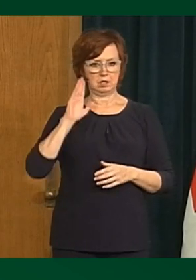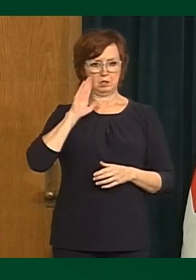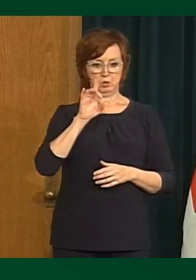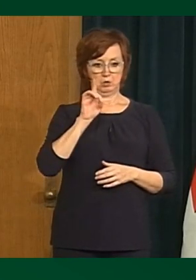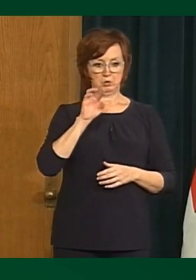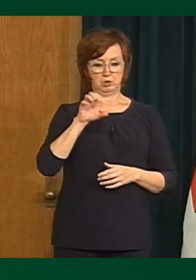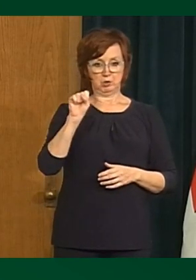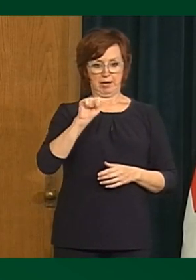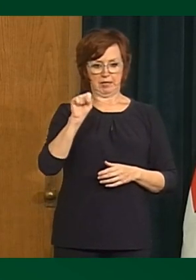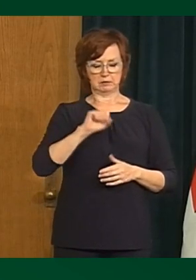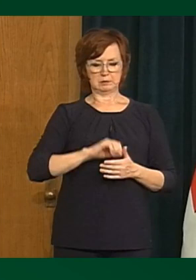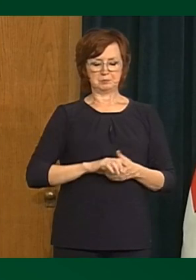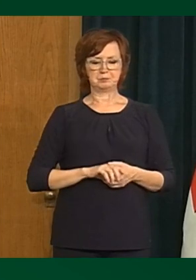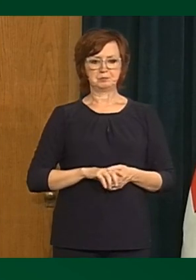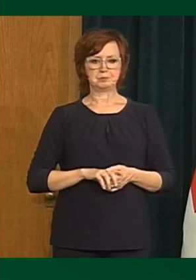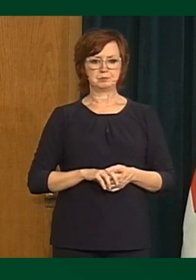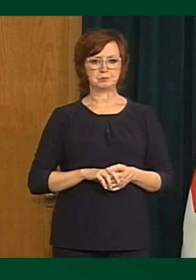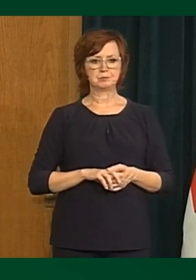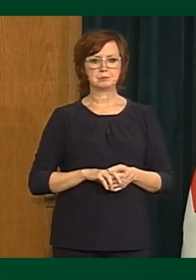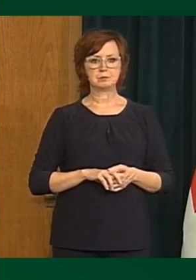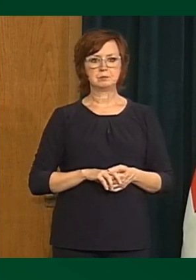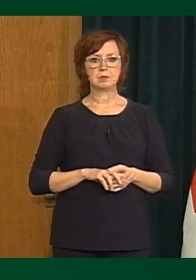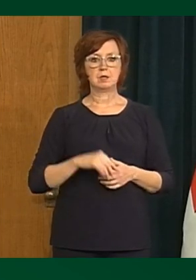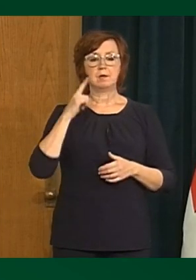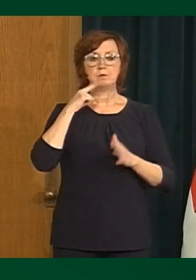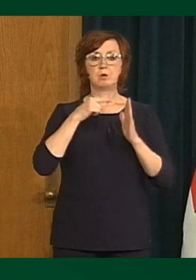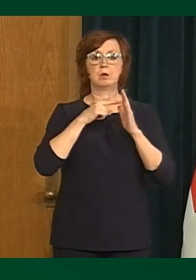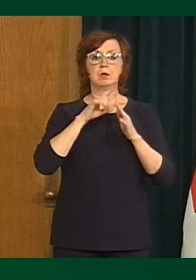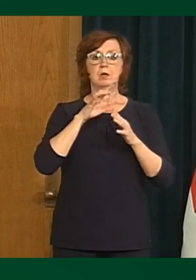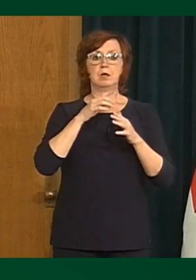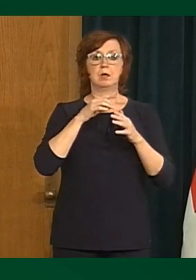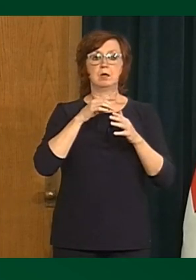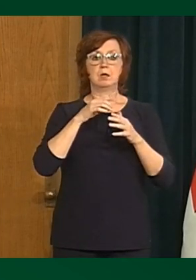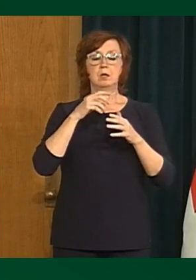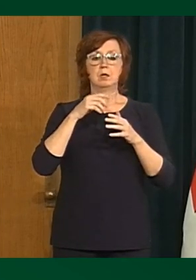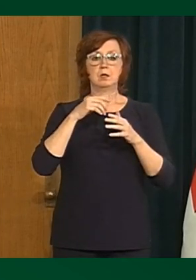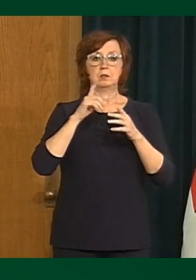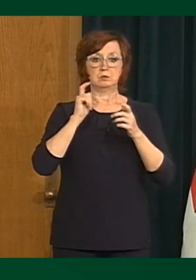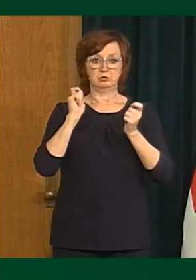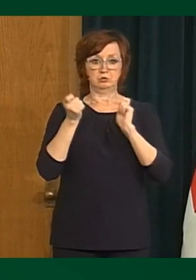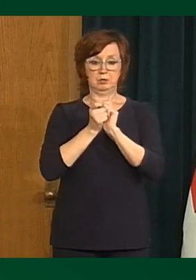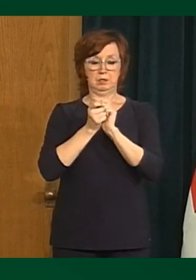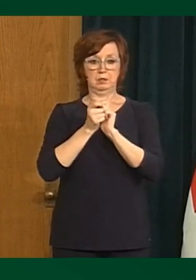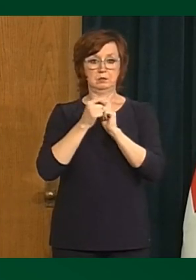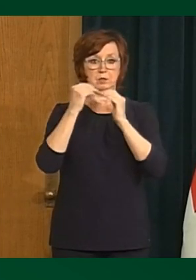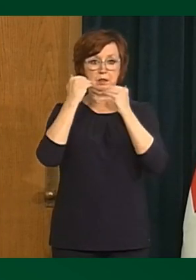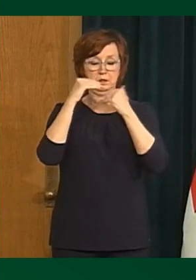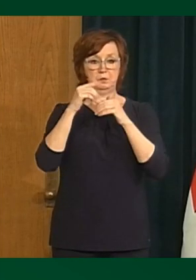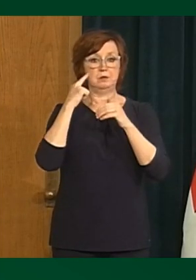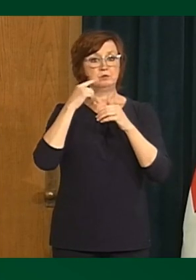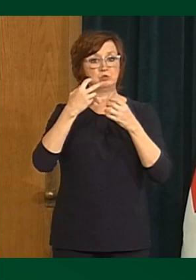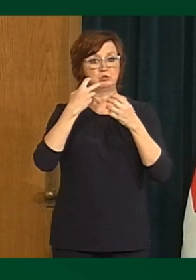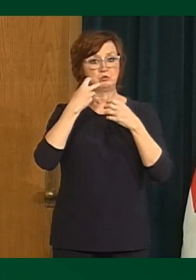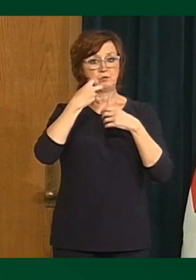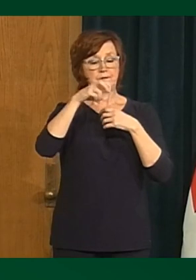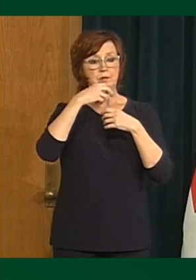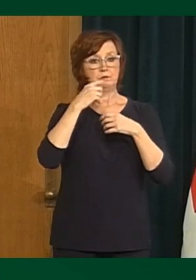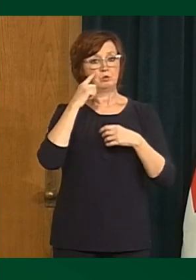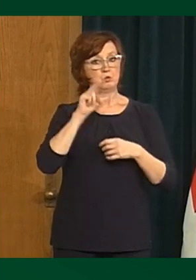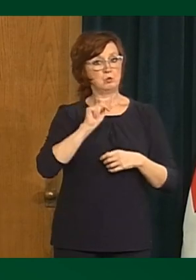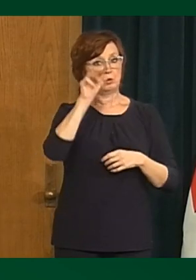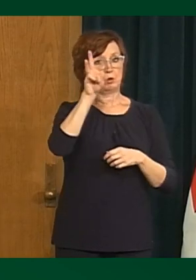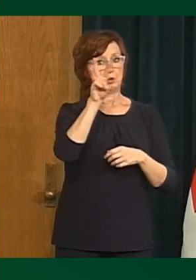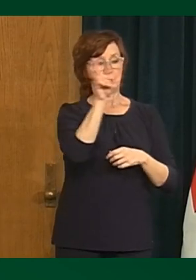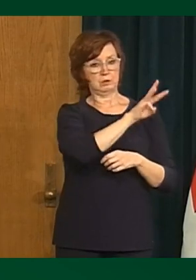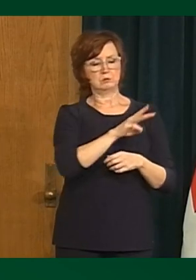lifting the travel restrictions in the northwest part of the province, what would you have to see in order to make that happen? So generally